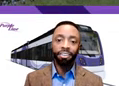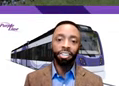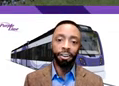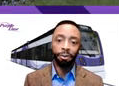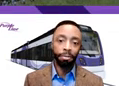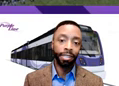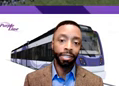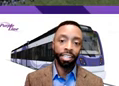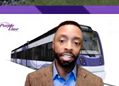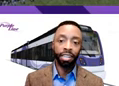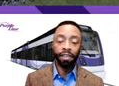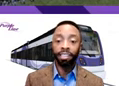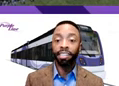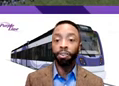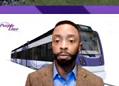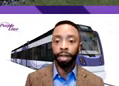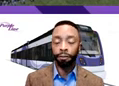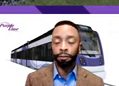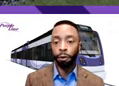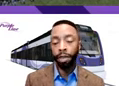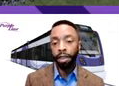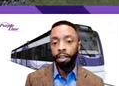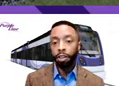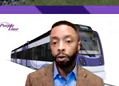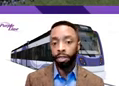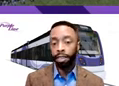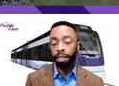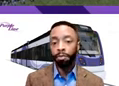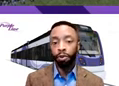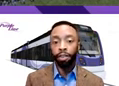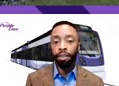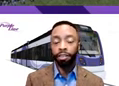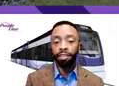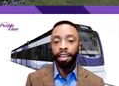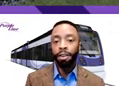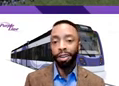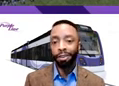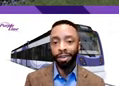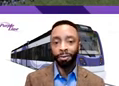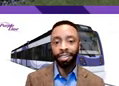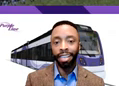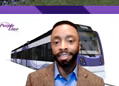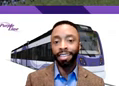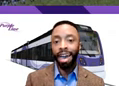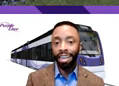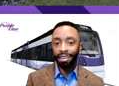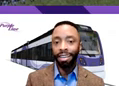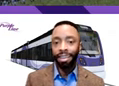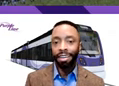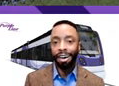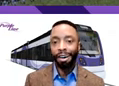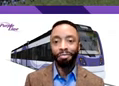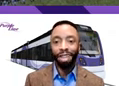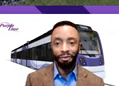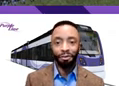Here is another generic representation of a center platform. Note the previous rendering was a